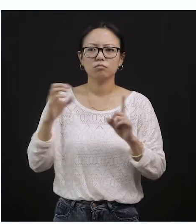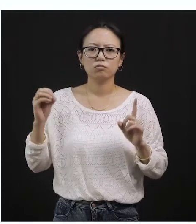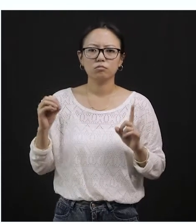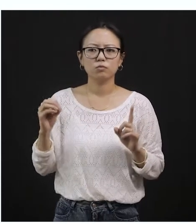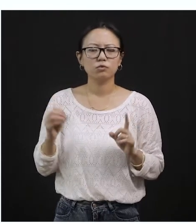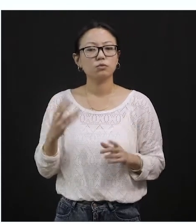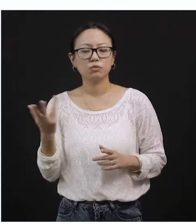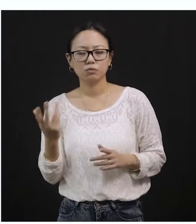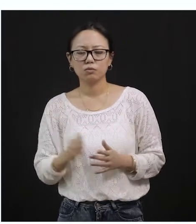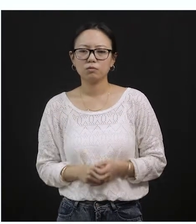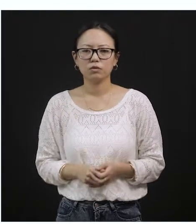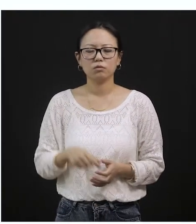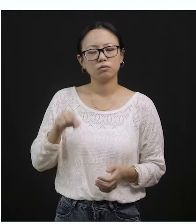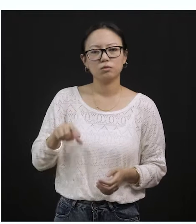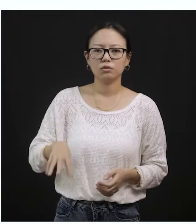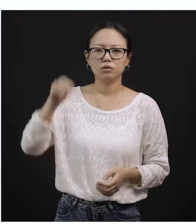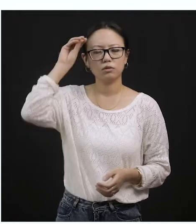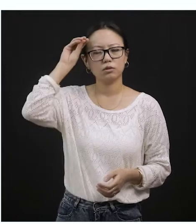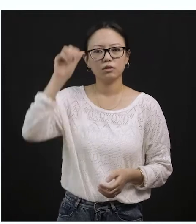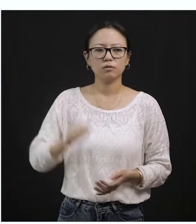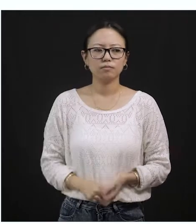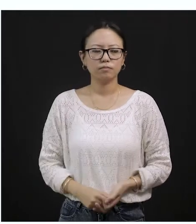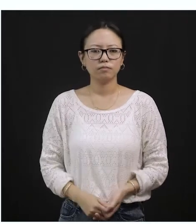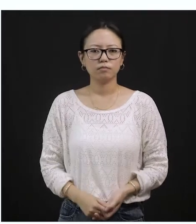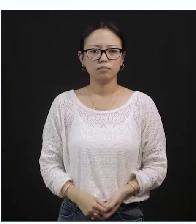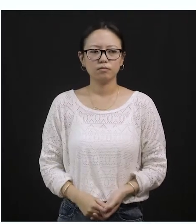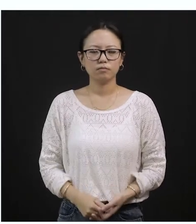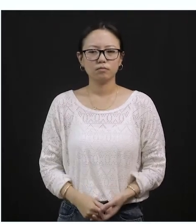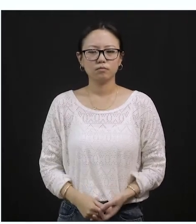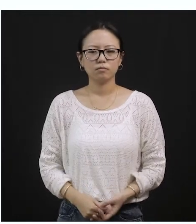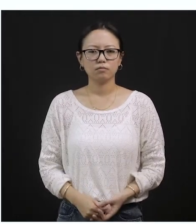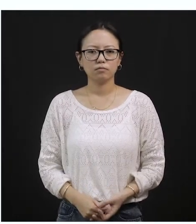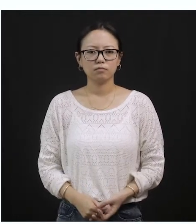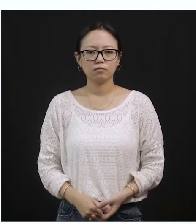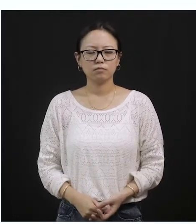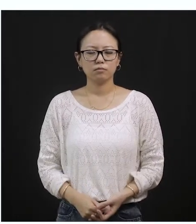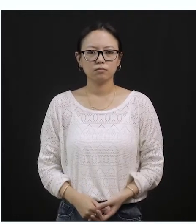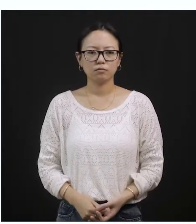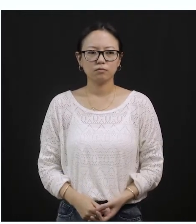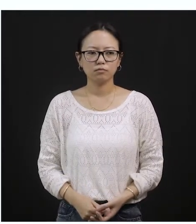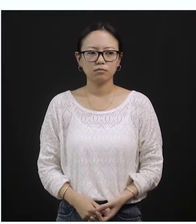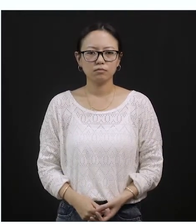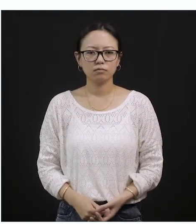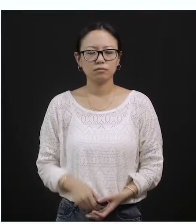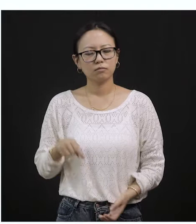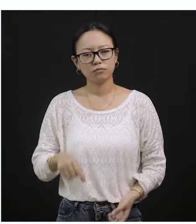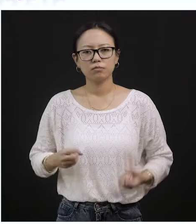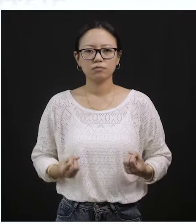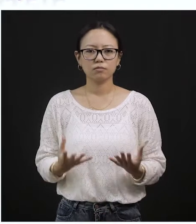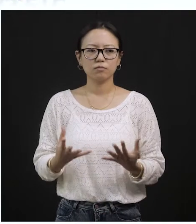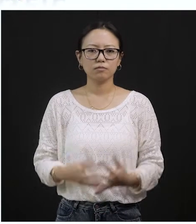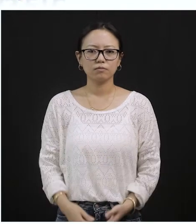will take us a whole day. So we will be learning just some of the profession. All right? Okay, so let's get